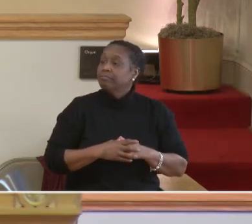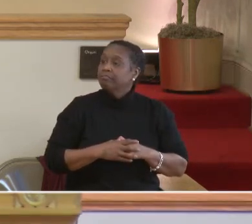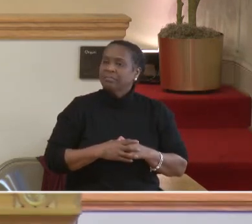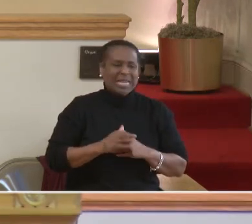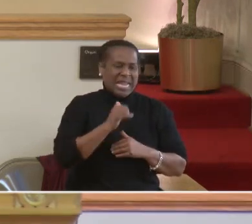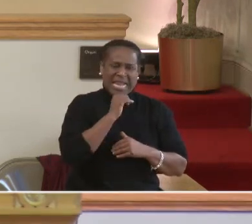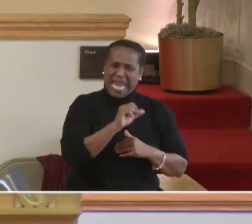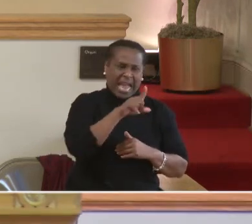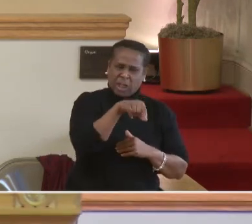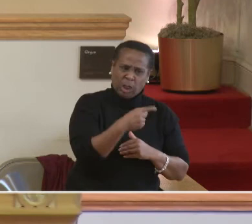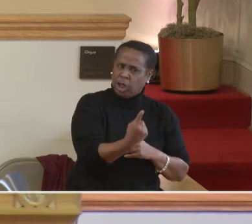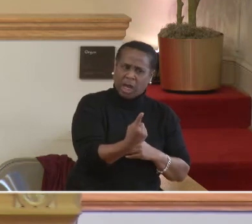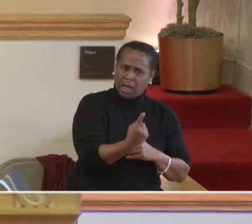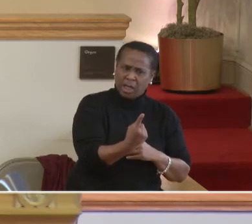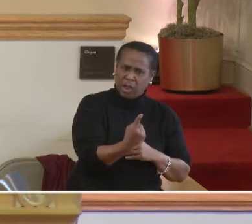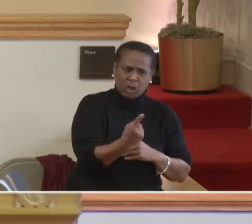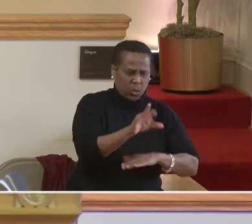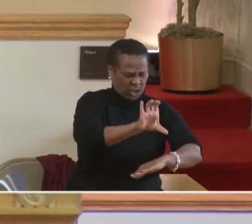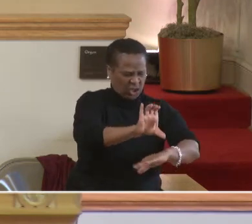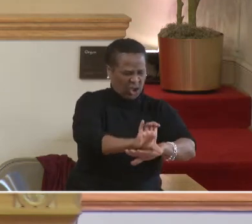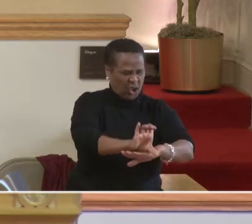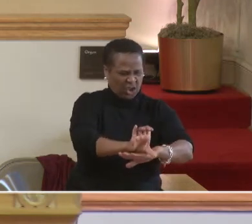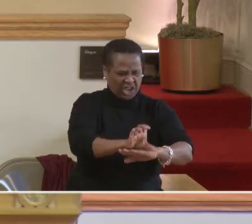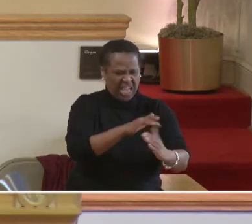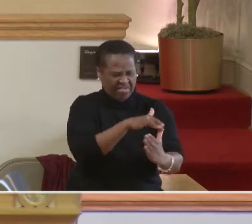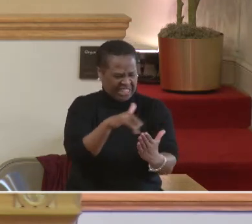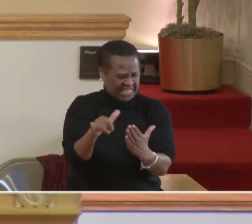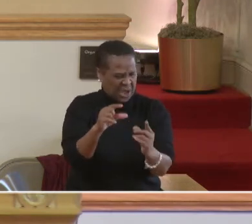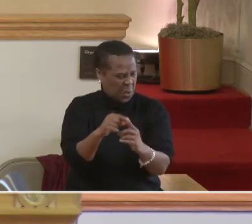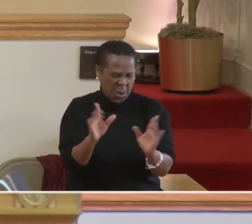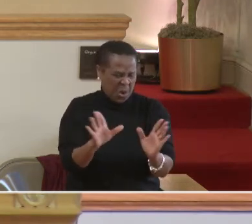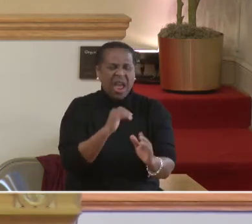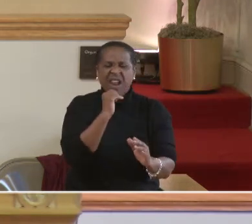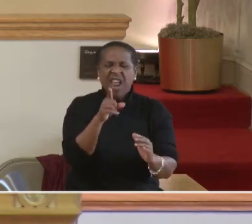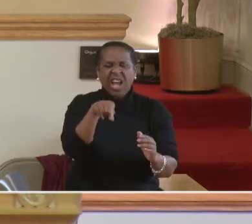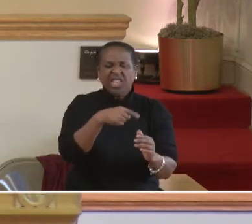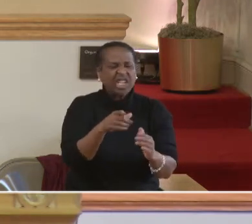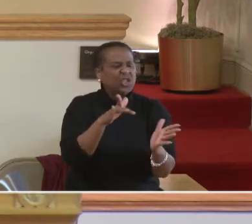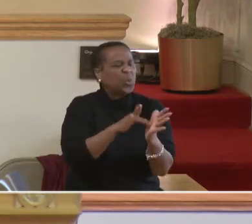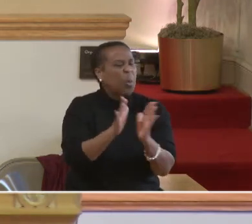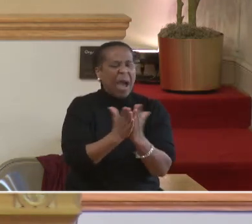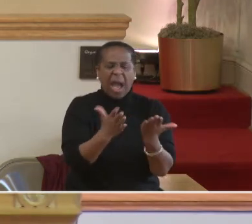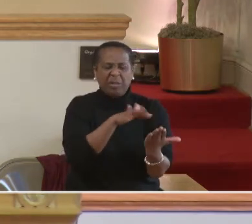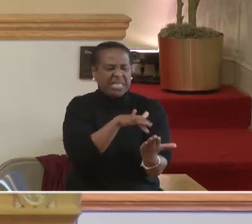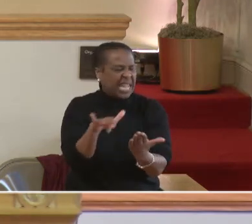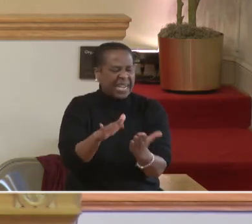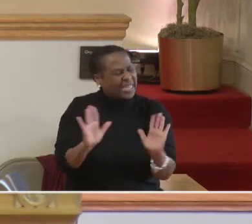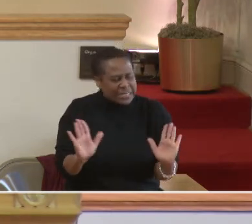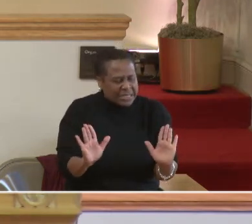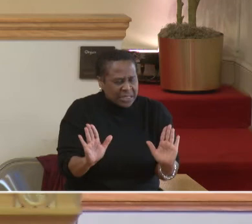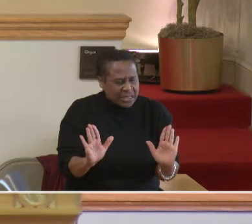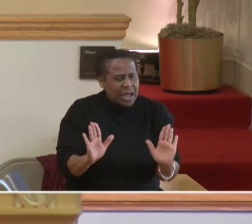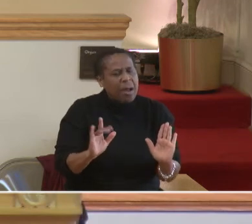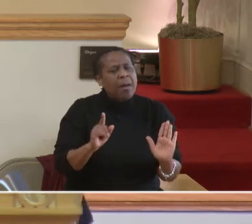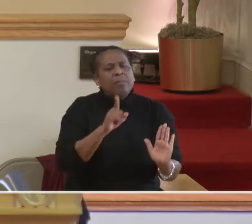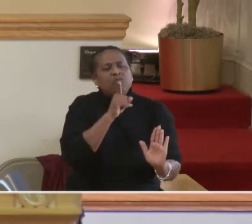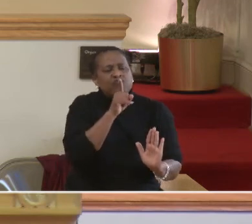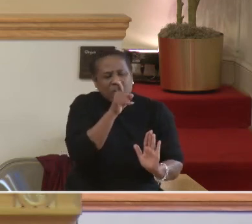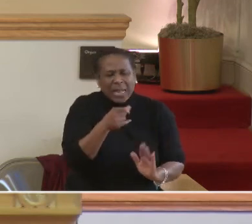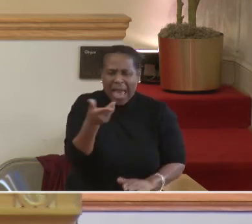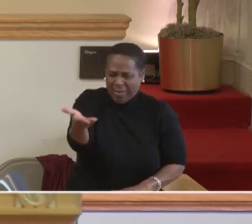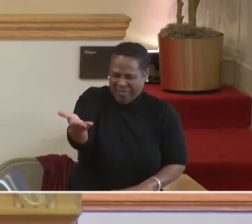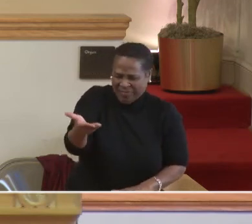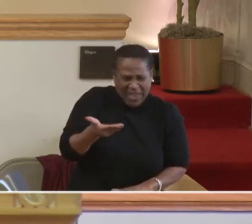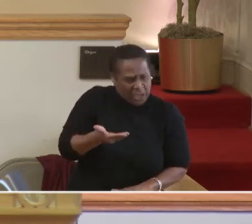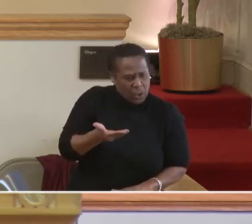not just to a church that studies the word, not just to Bible studies, but I'm really